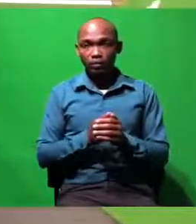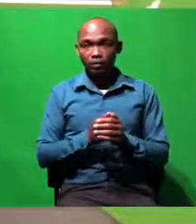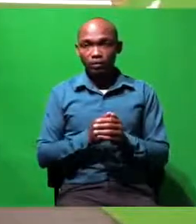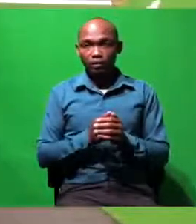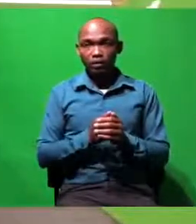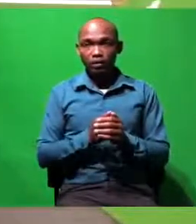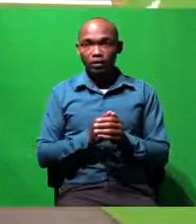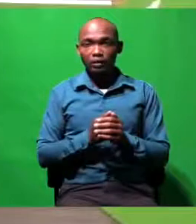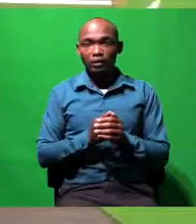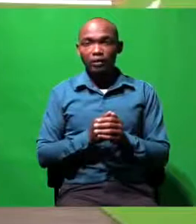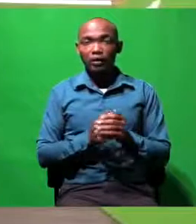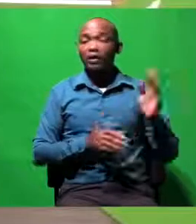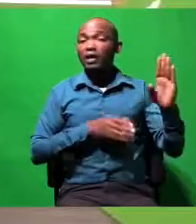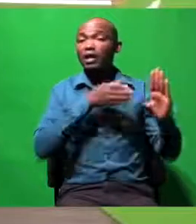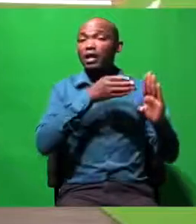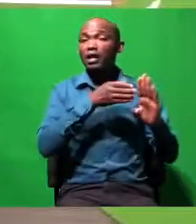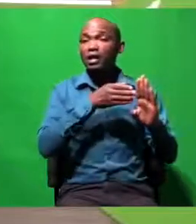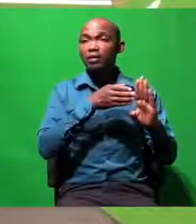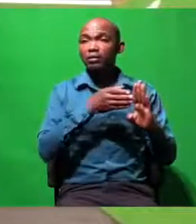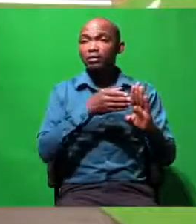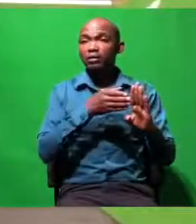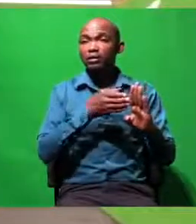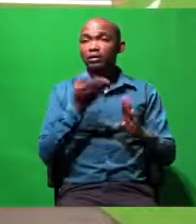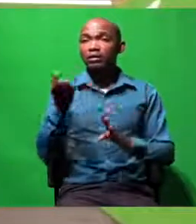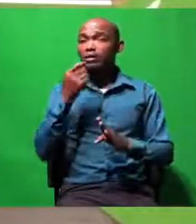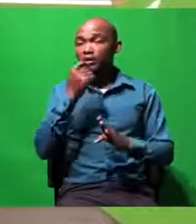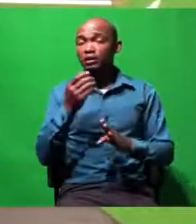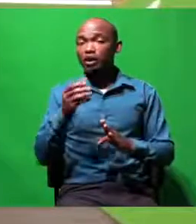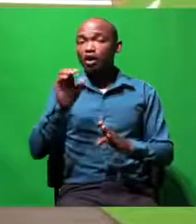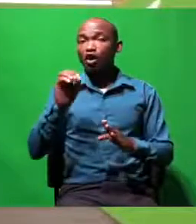the arms. In other words, arm of government, we call it as organ